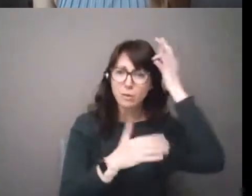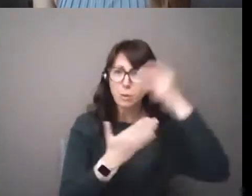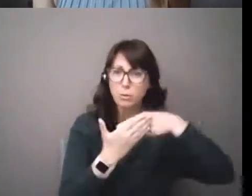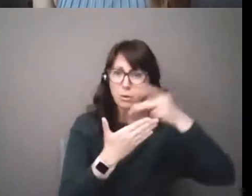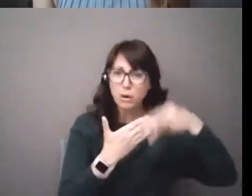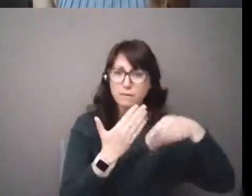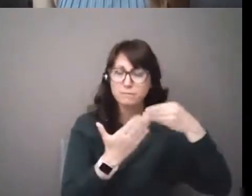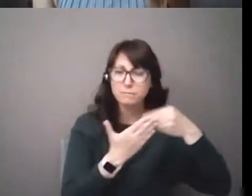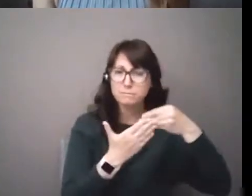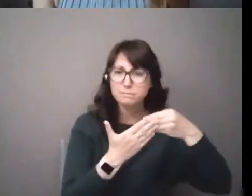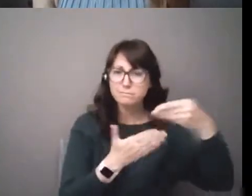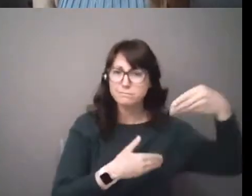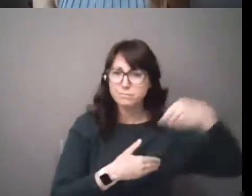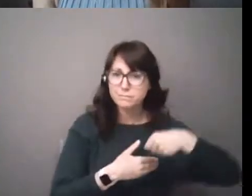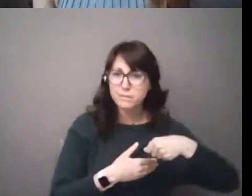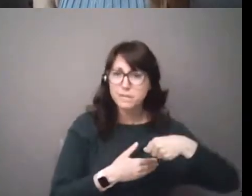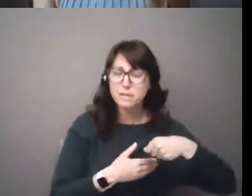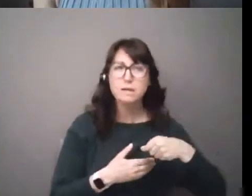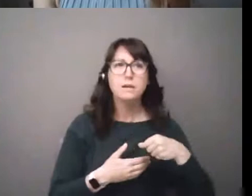seen is that